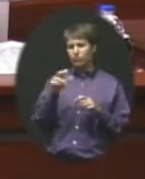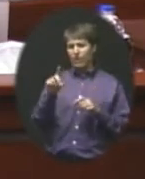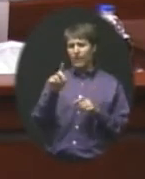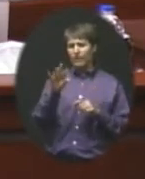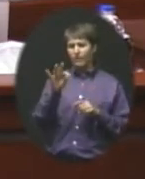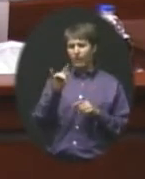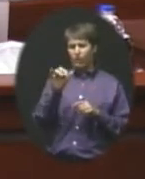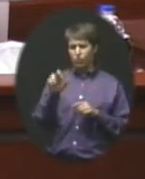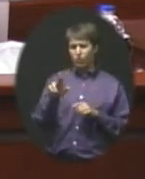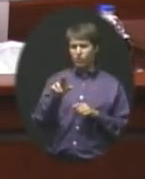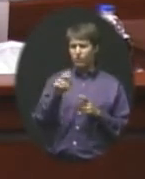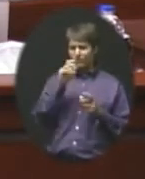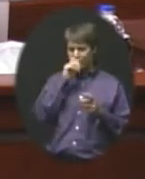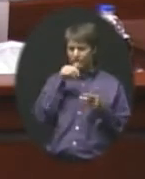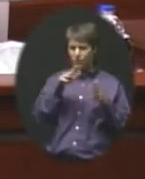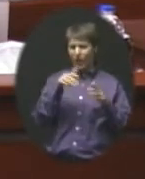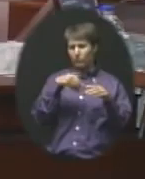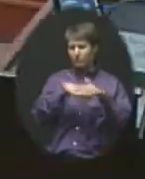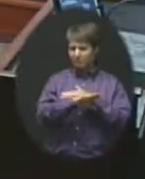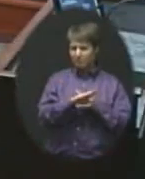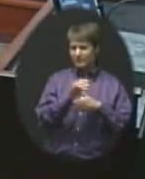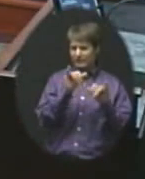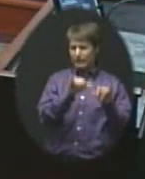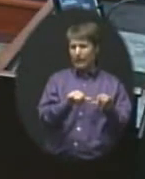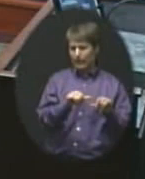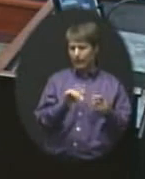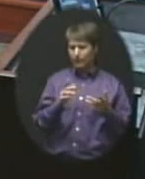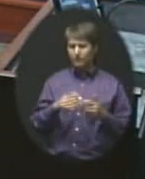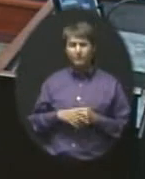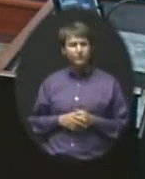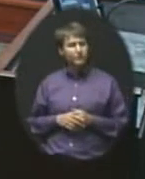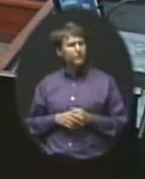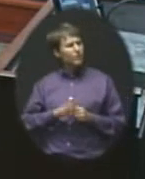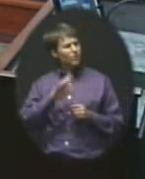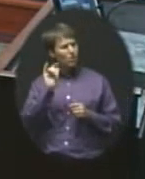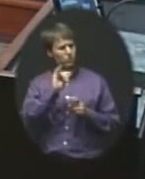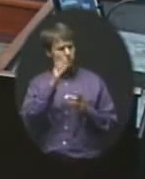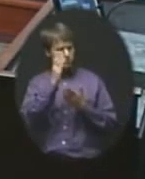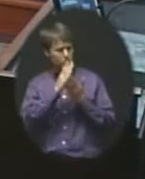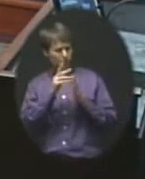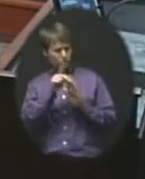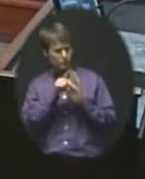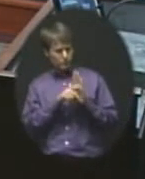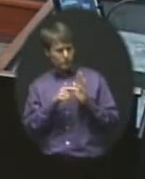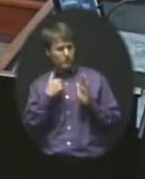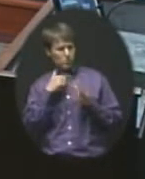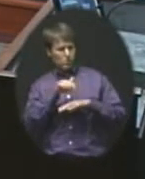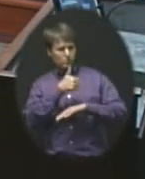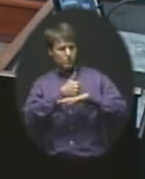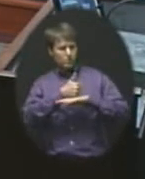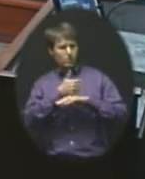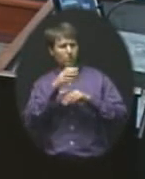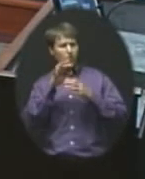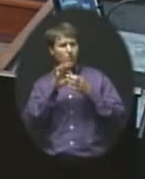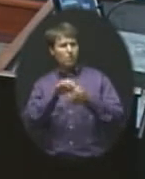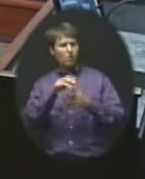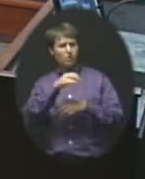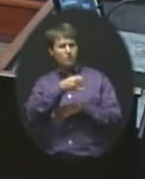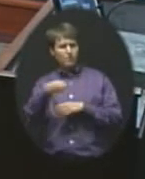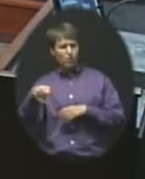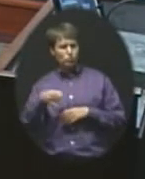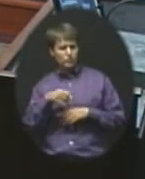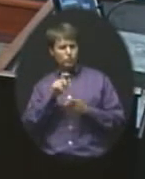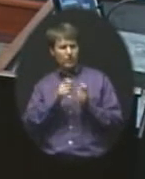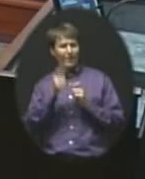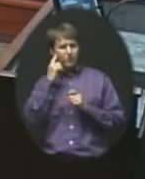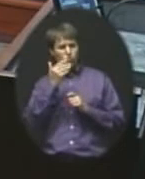Dr. Berry, there are some guiding principles that we had established in regards to boundary changes. I think it would be a good